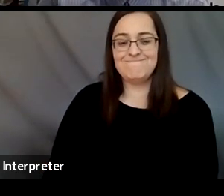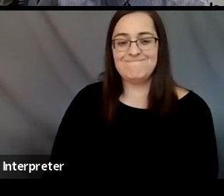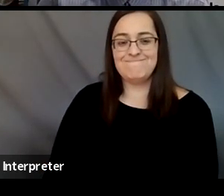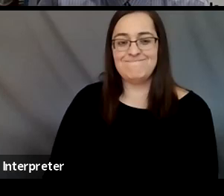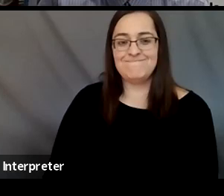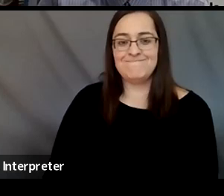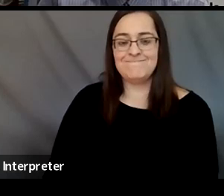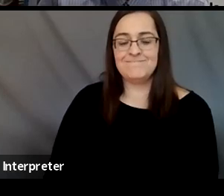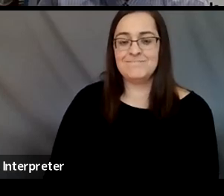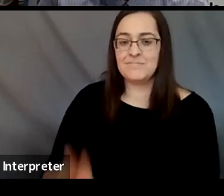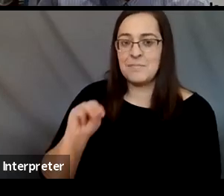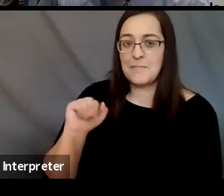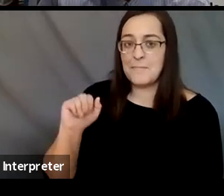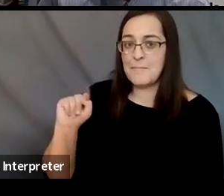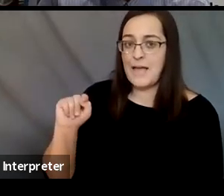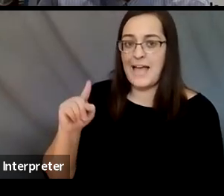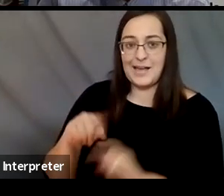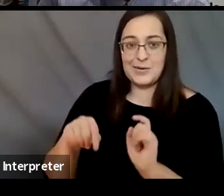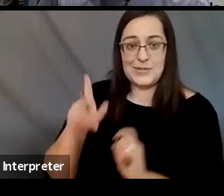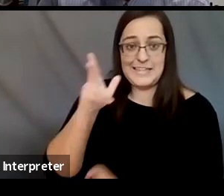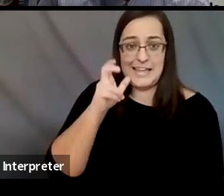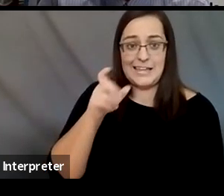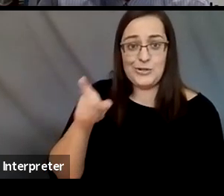Yeah, Matt, we can't hear you. Can